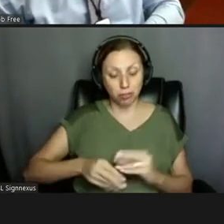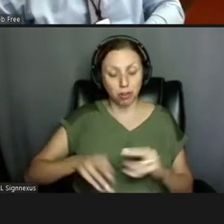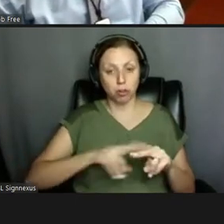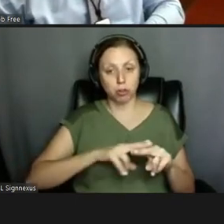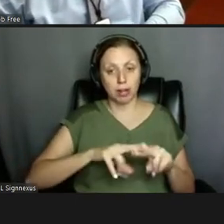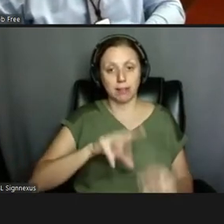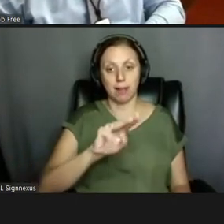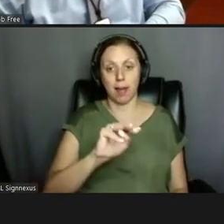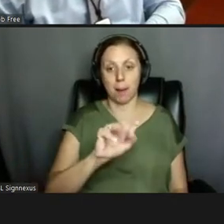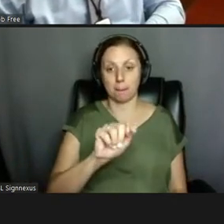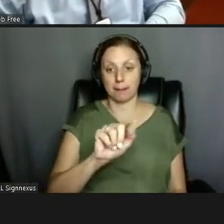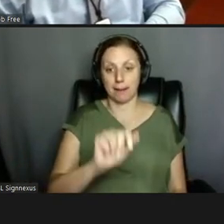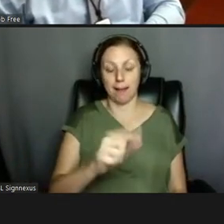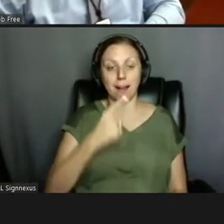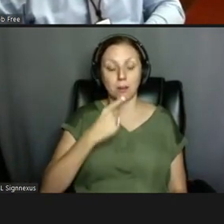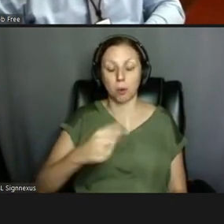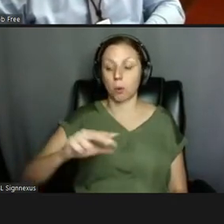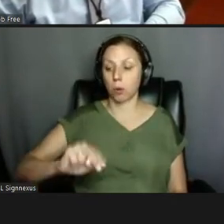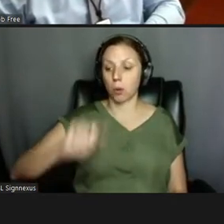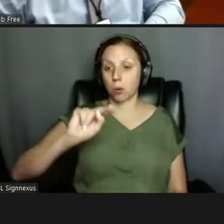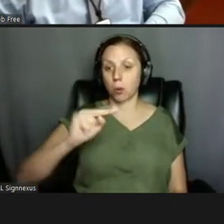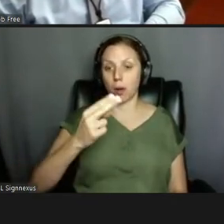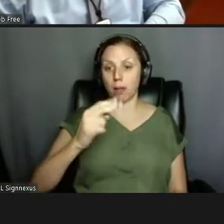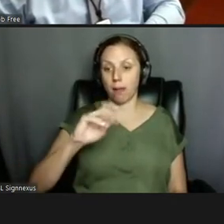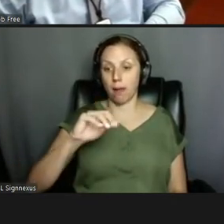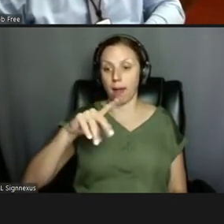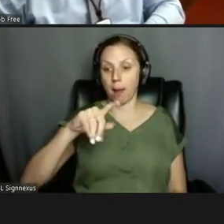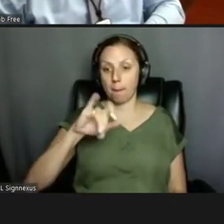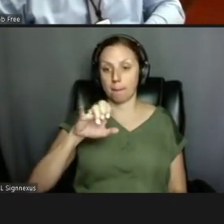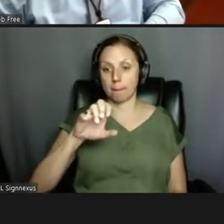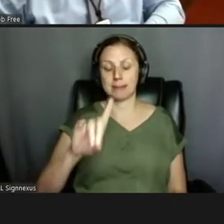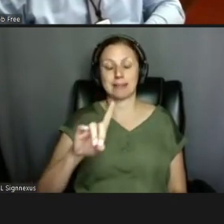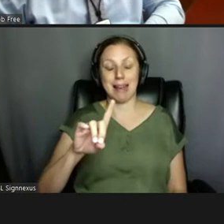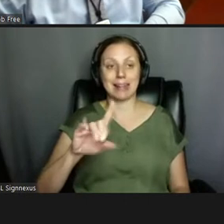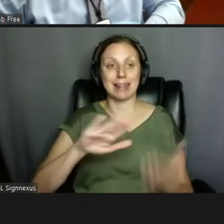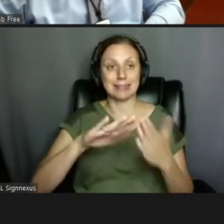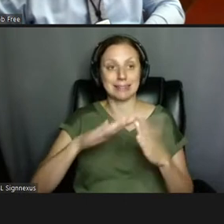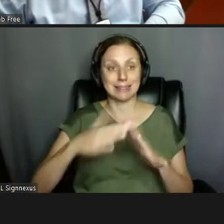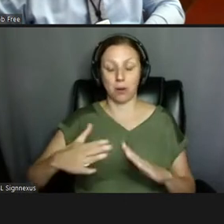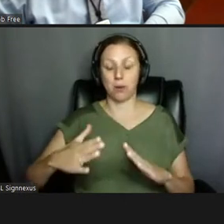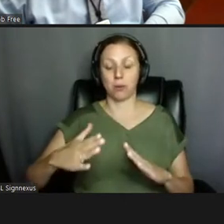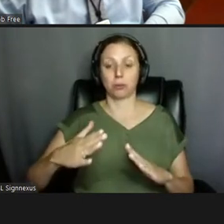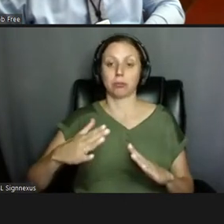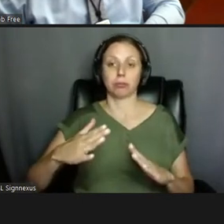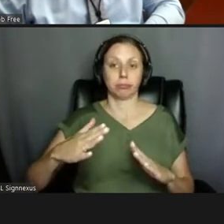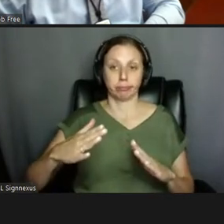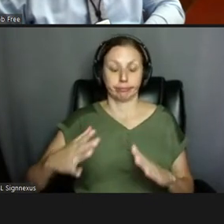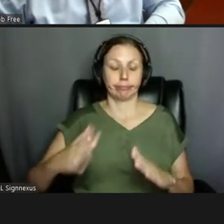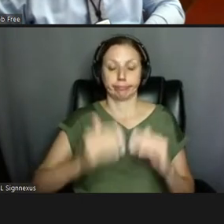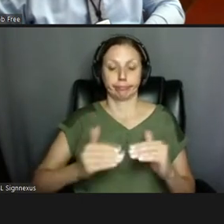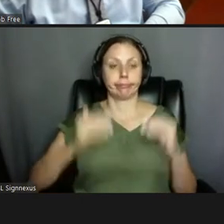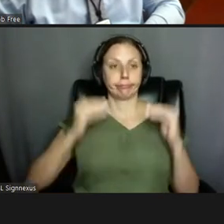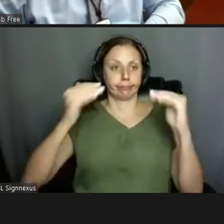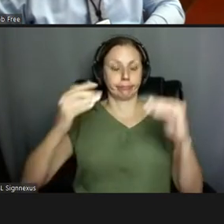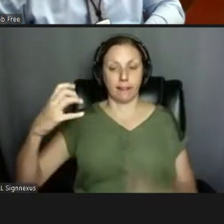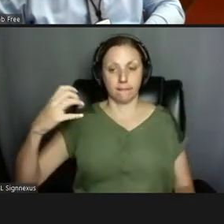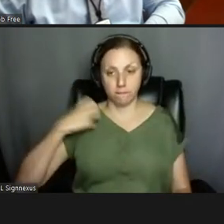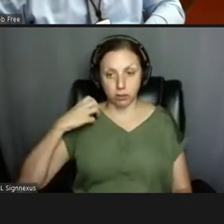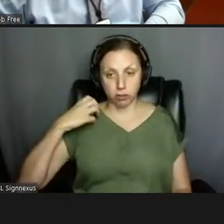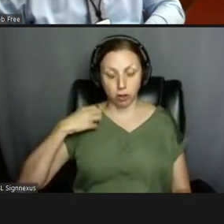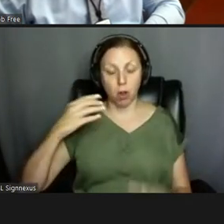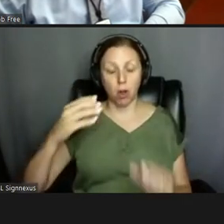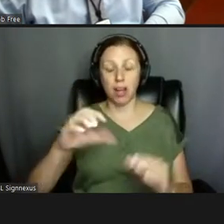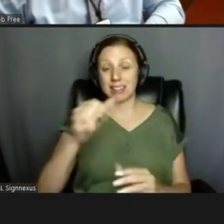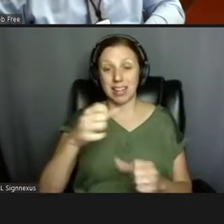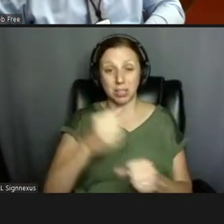told North Hempstead town officials more than a decade ago that were required before service to Grand